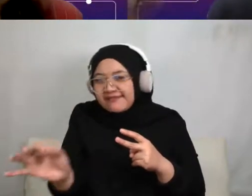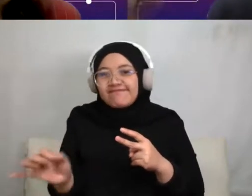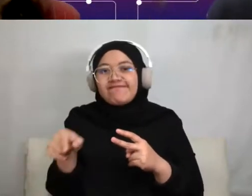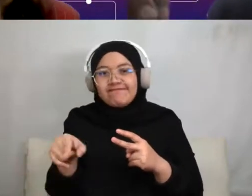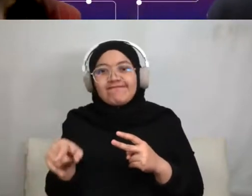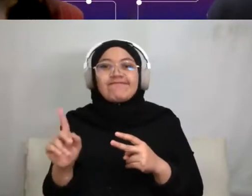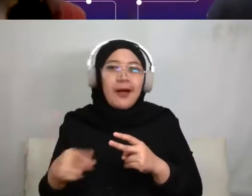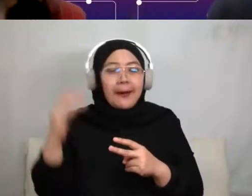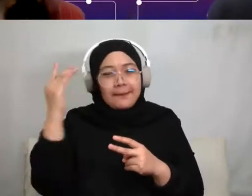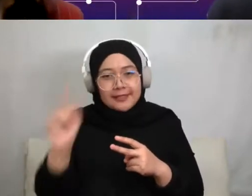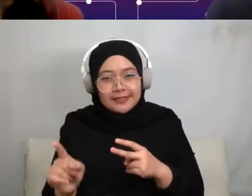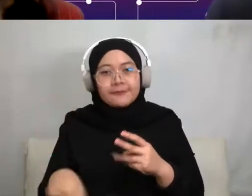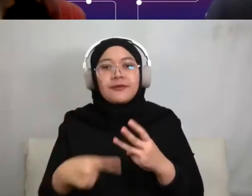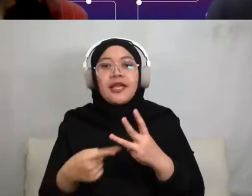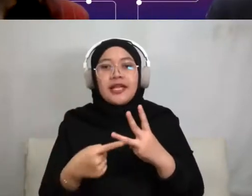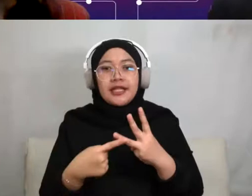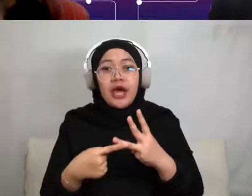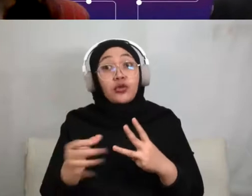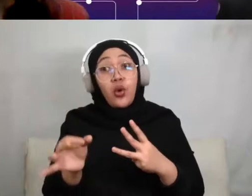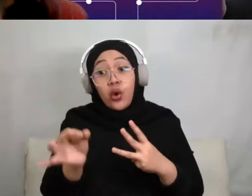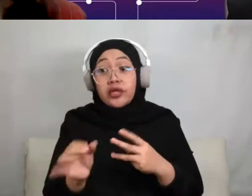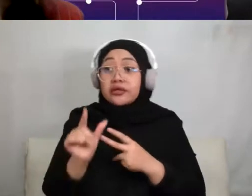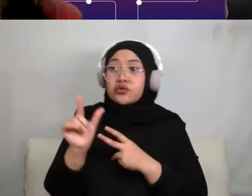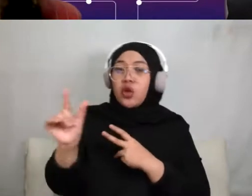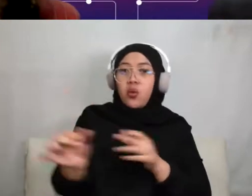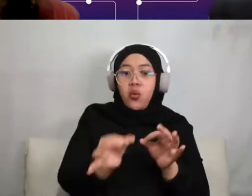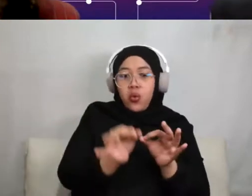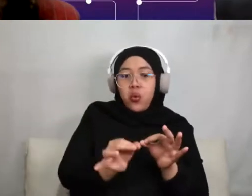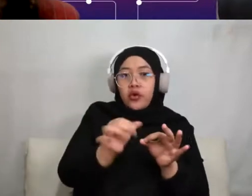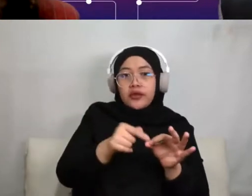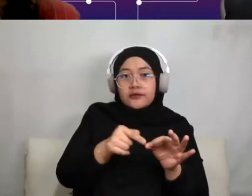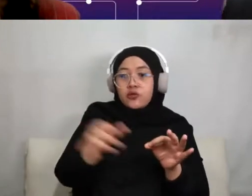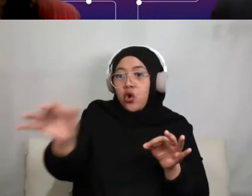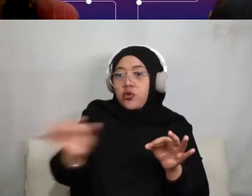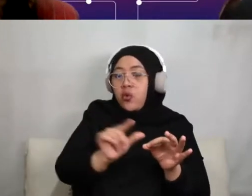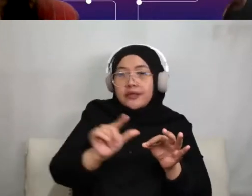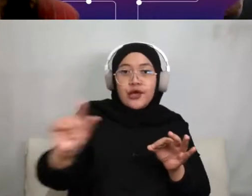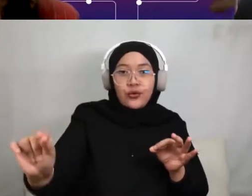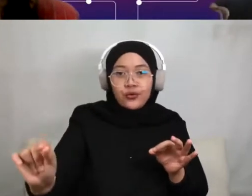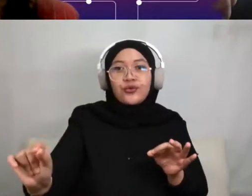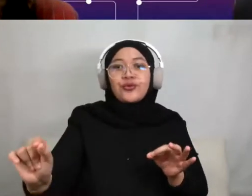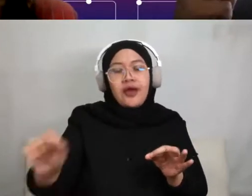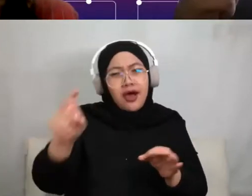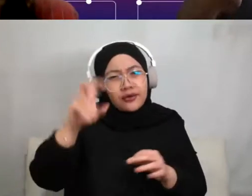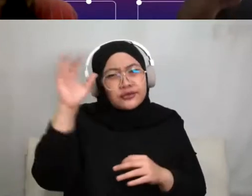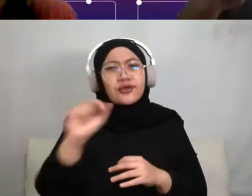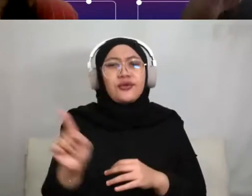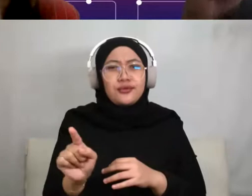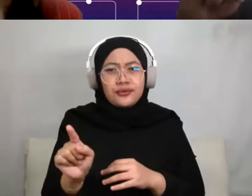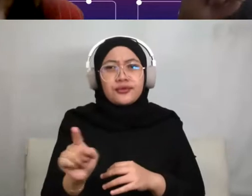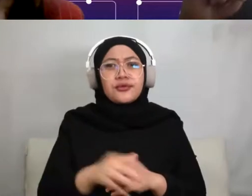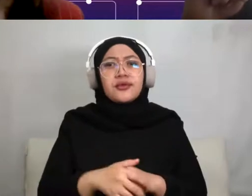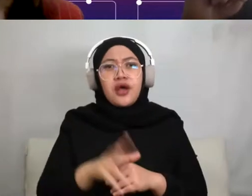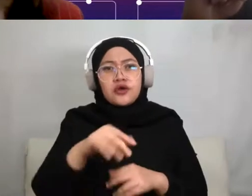city from the existing city. So it has to be seen in such a way. We have to tap these two options. One is